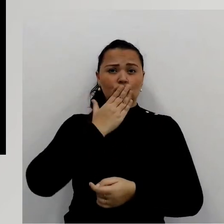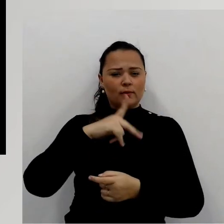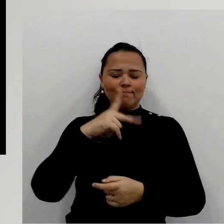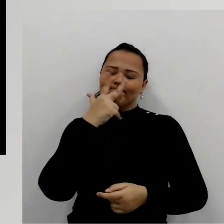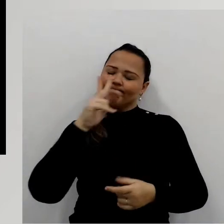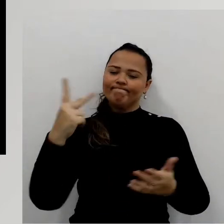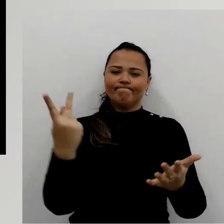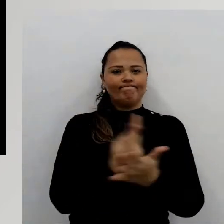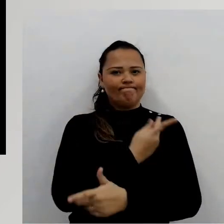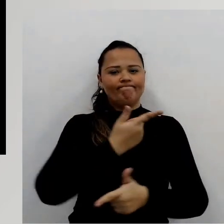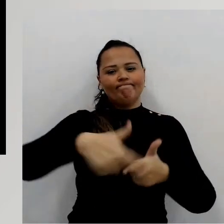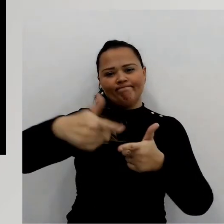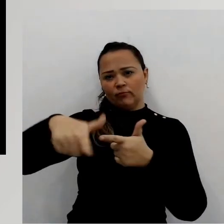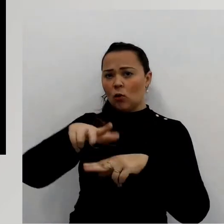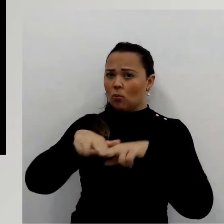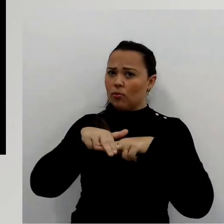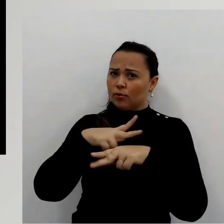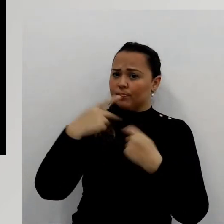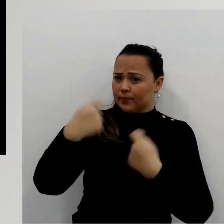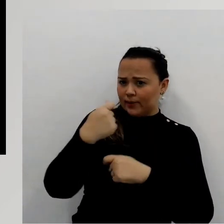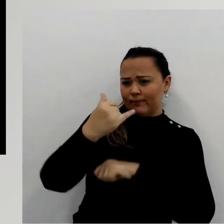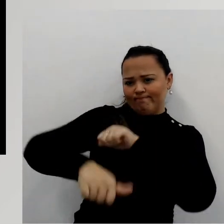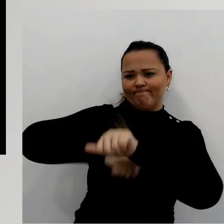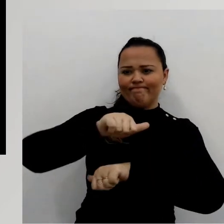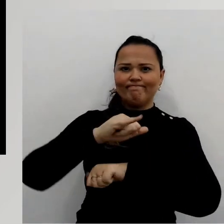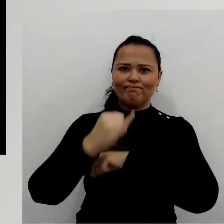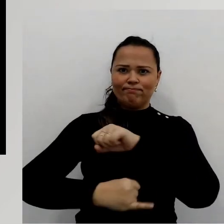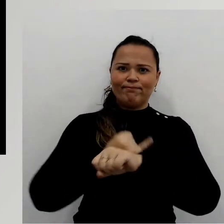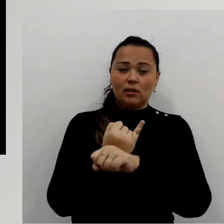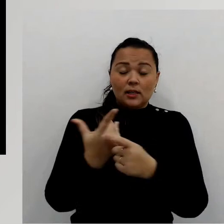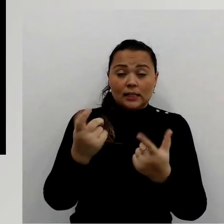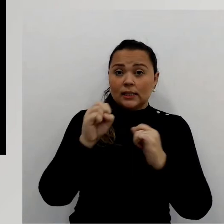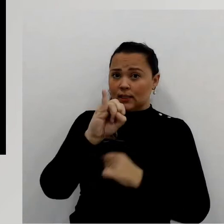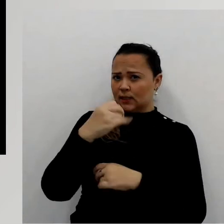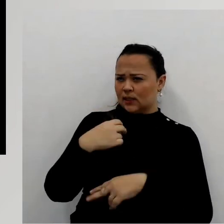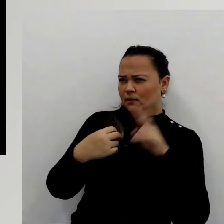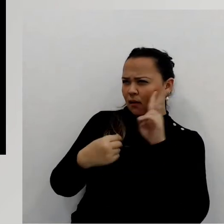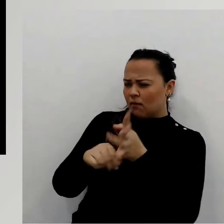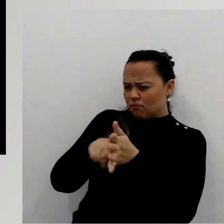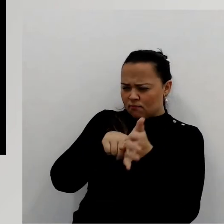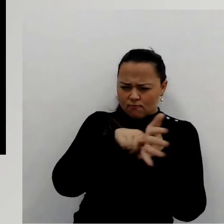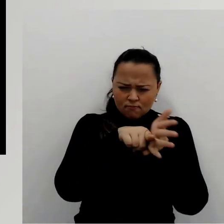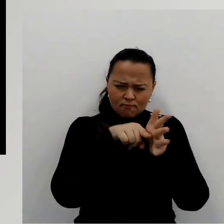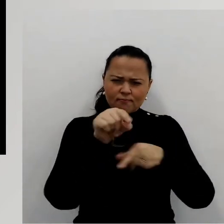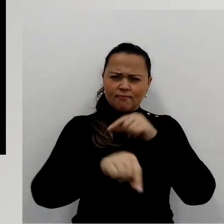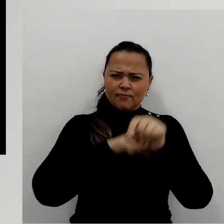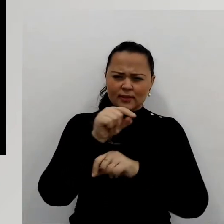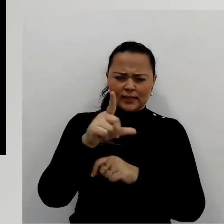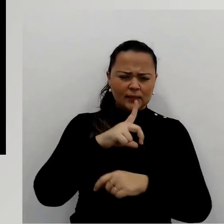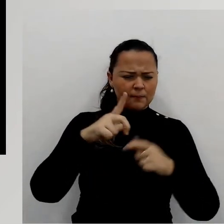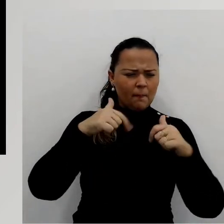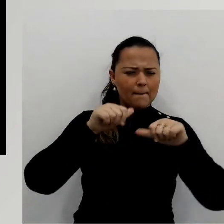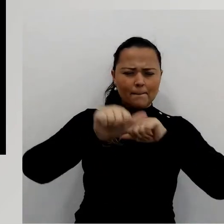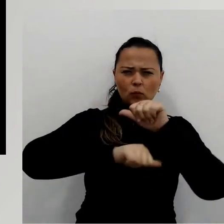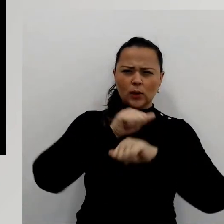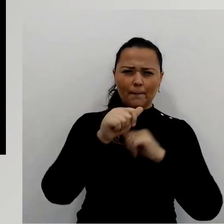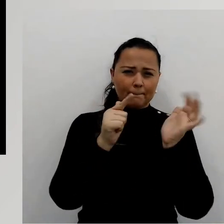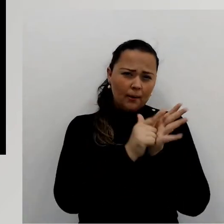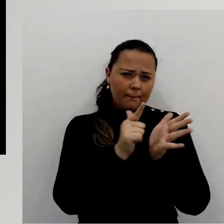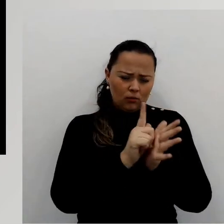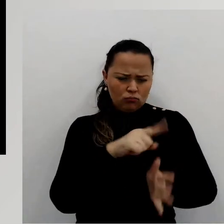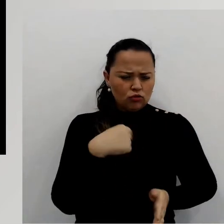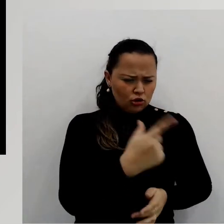approaches. And if we look at paper tonnage, the growth of paper-based printing grew through